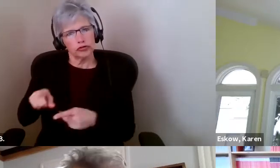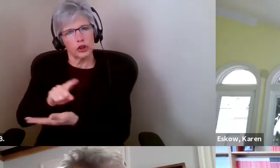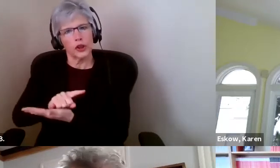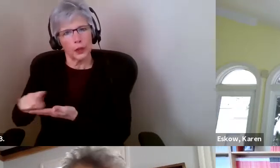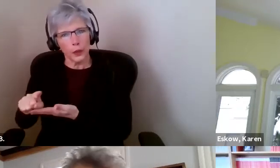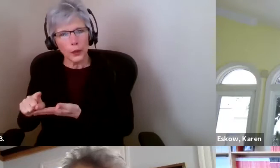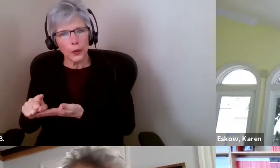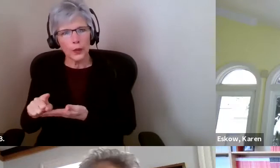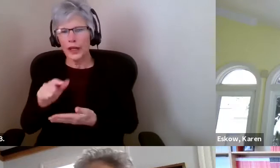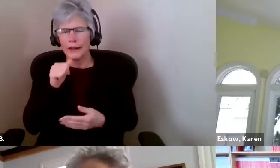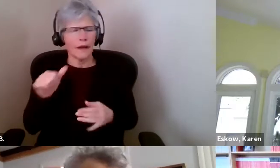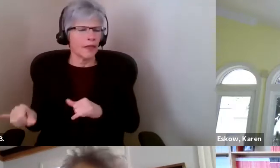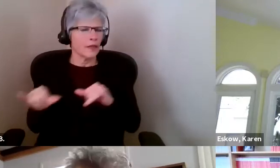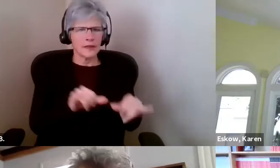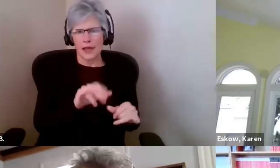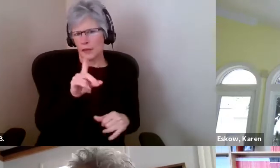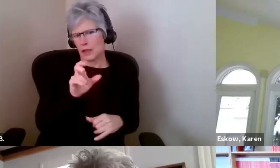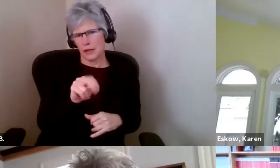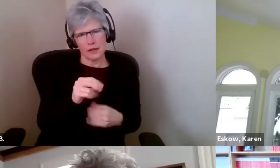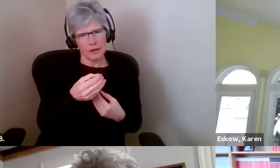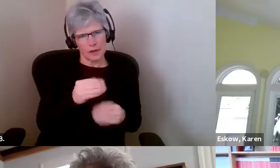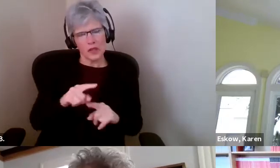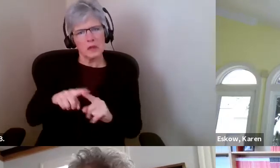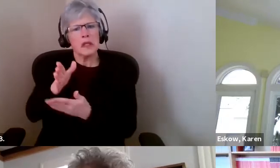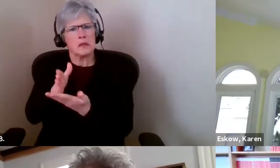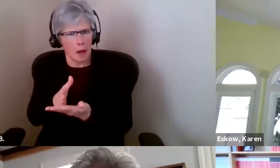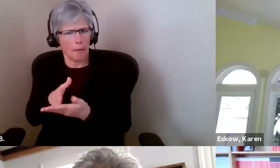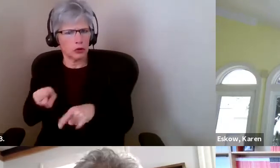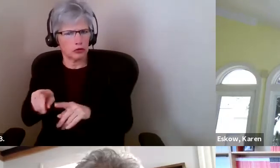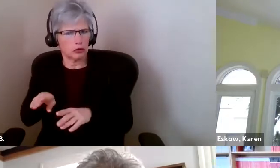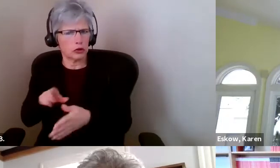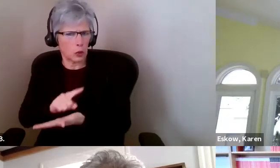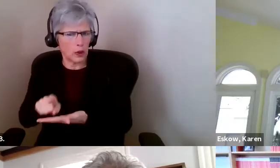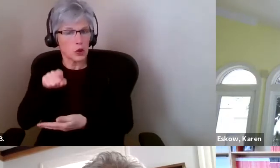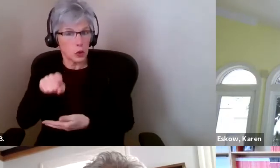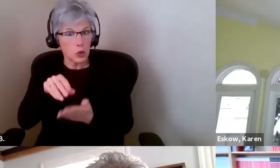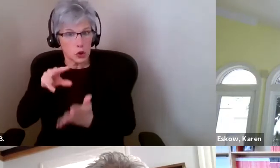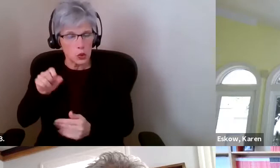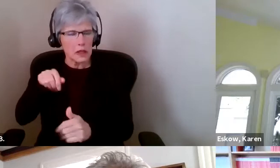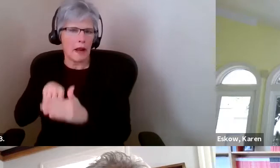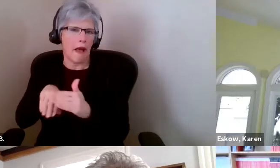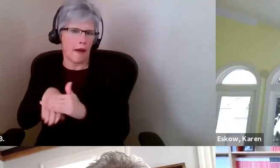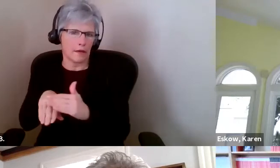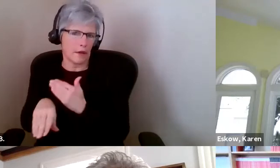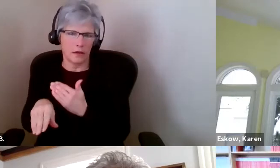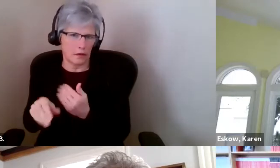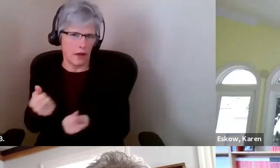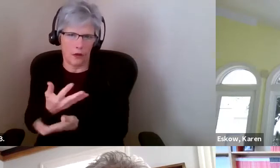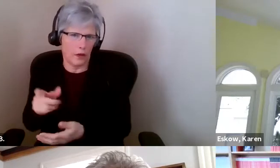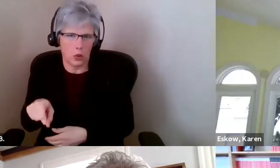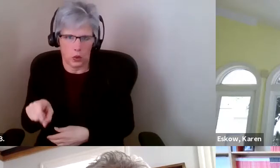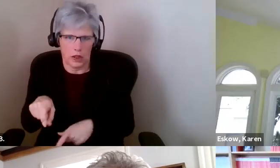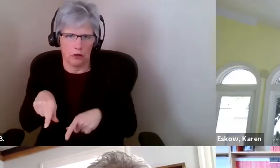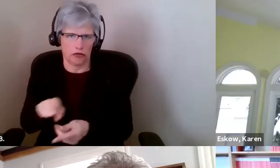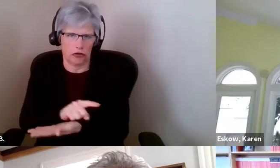will be open. And so you and students will be able to access what you need throughout the week,